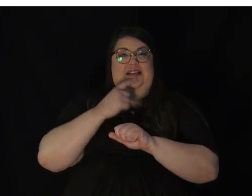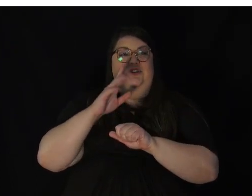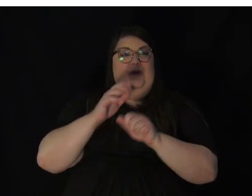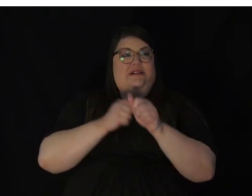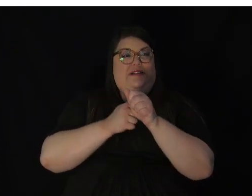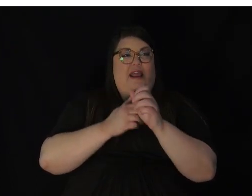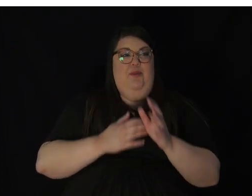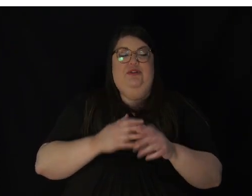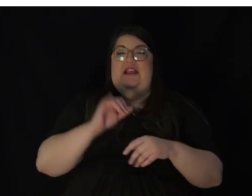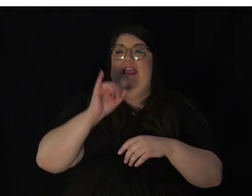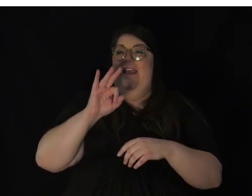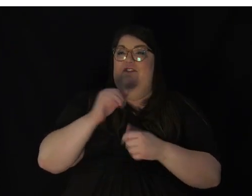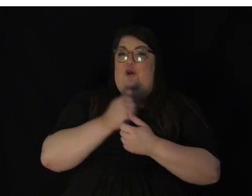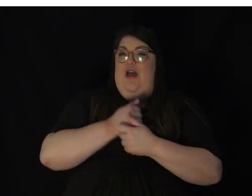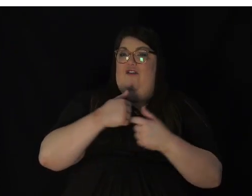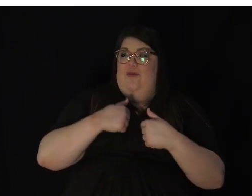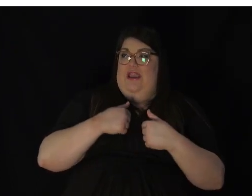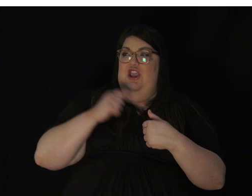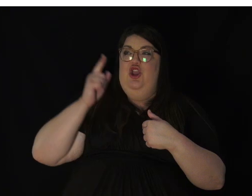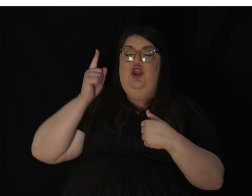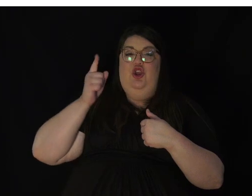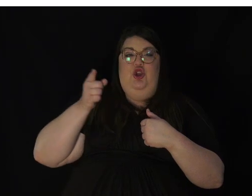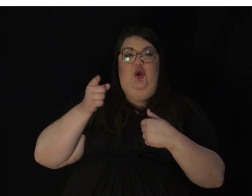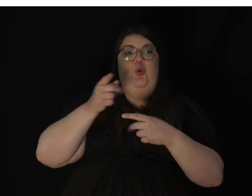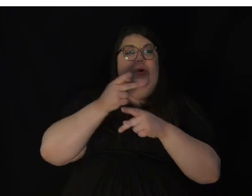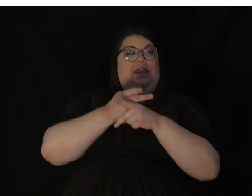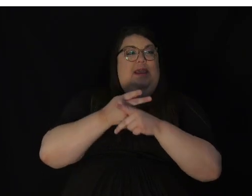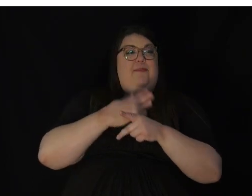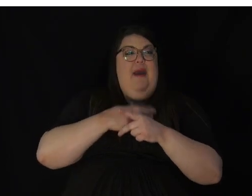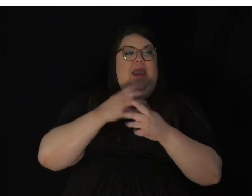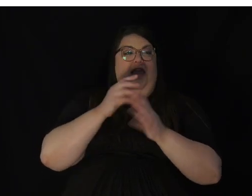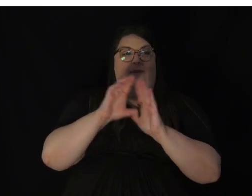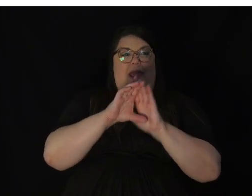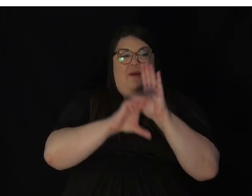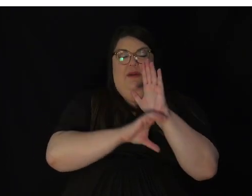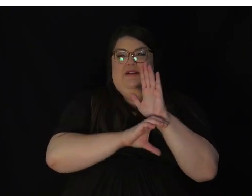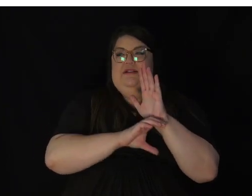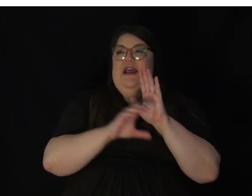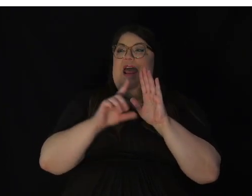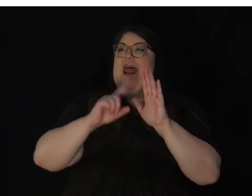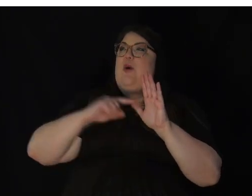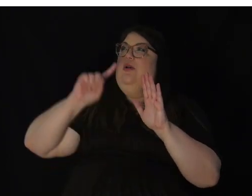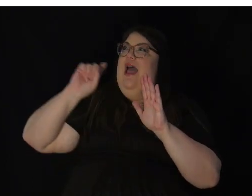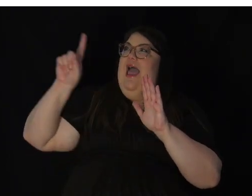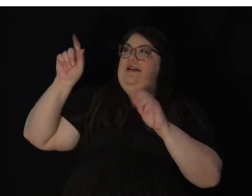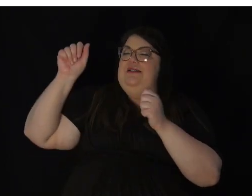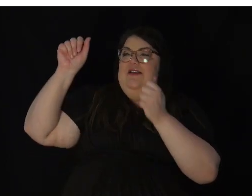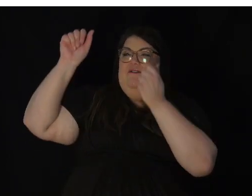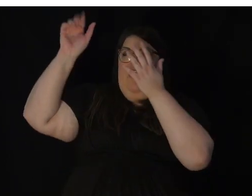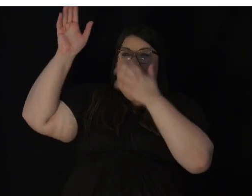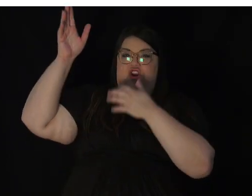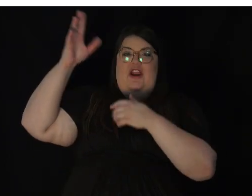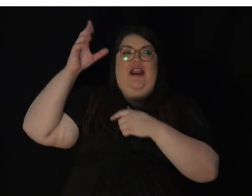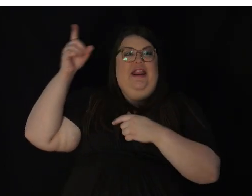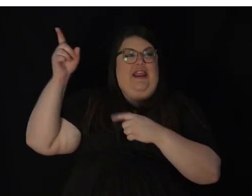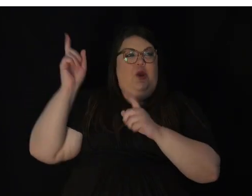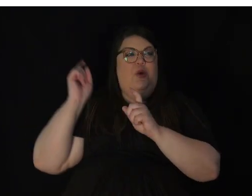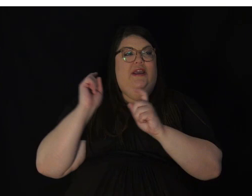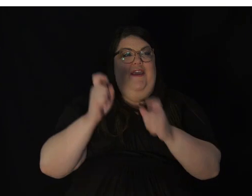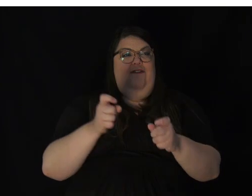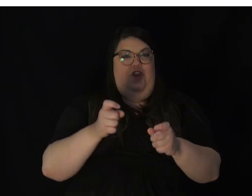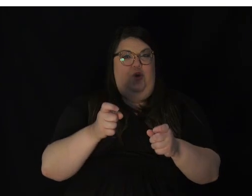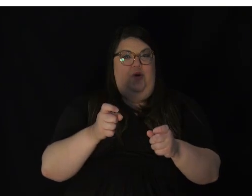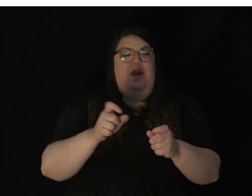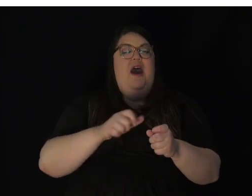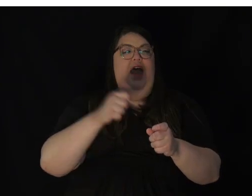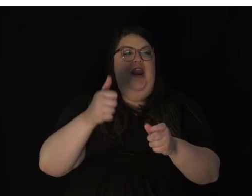disciples, if you love me, you will keep my commandments, and I will ask the Father, and he will what? Give you